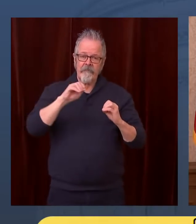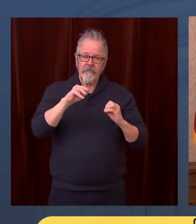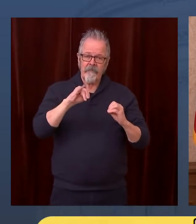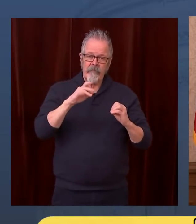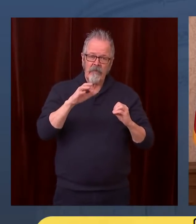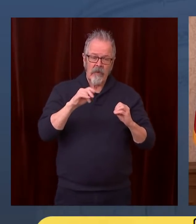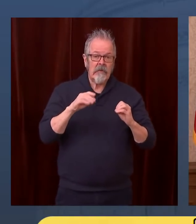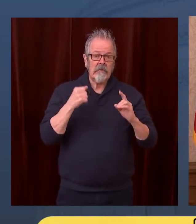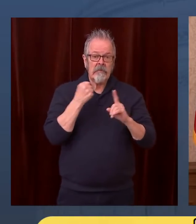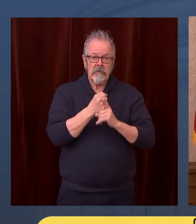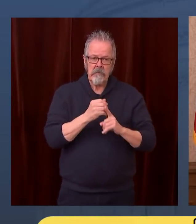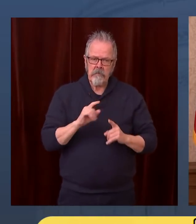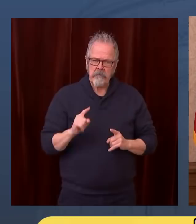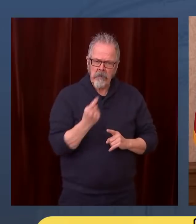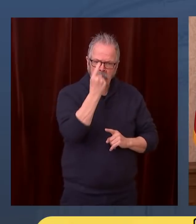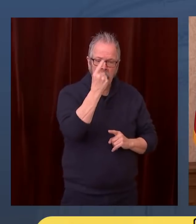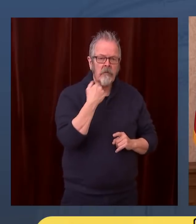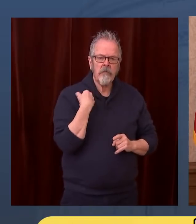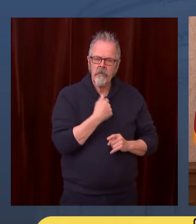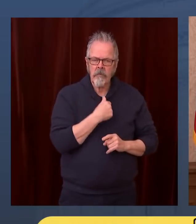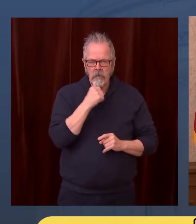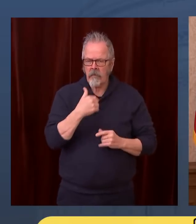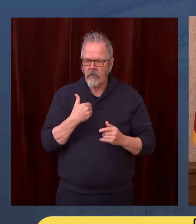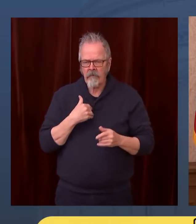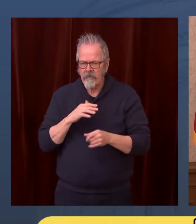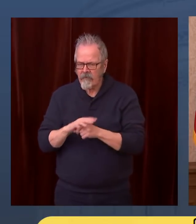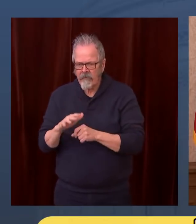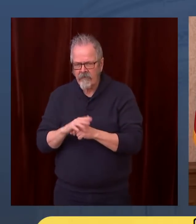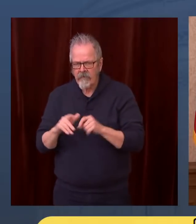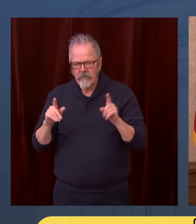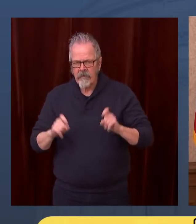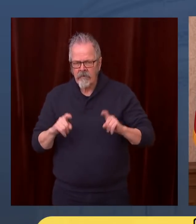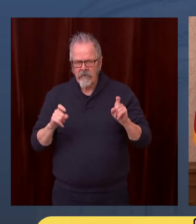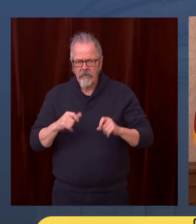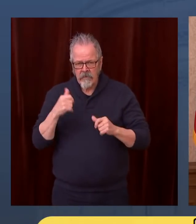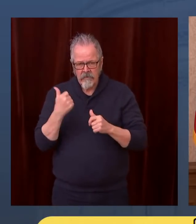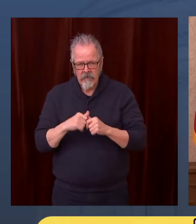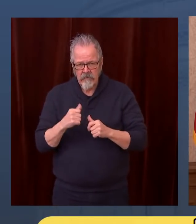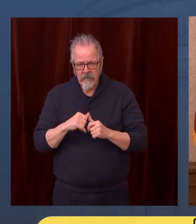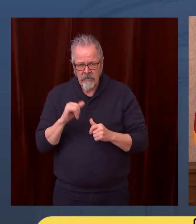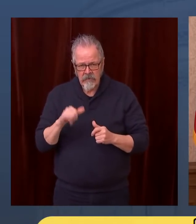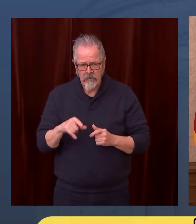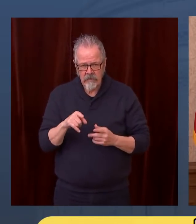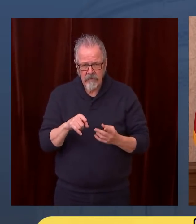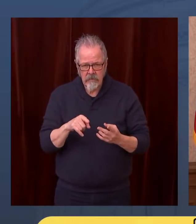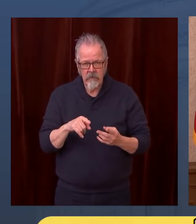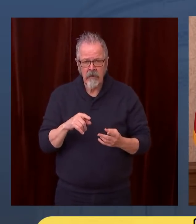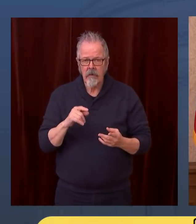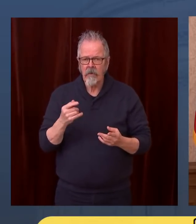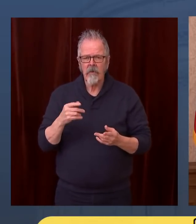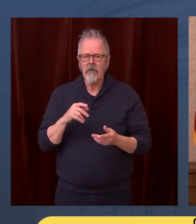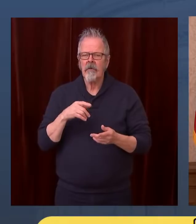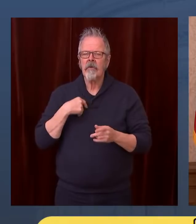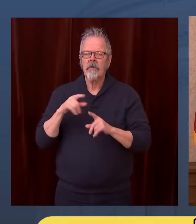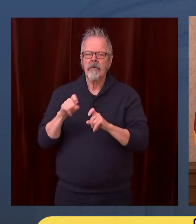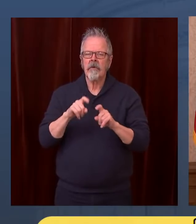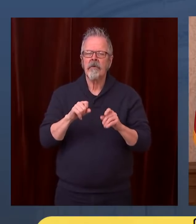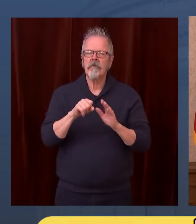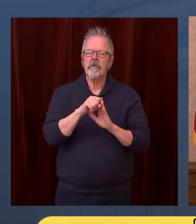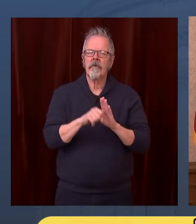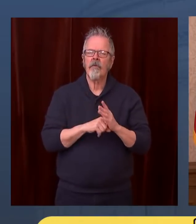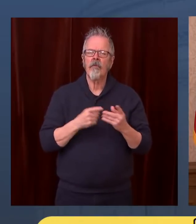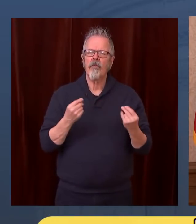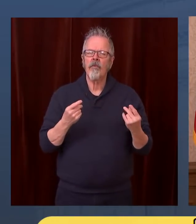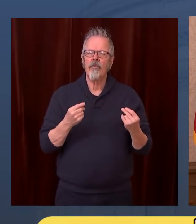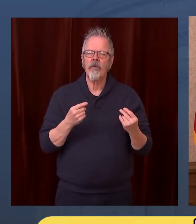have enough tests to respond very quickly and nimbly. So what are state health officials doing right now to prepare